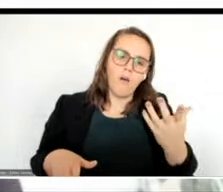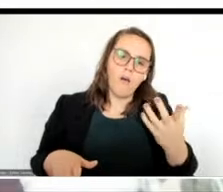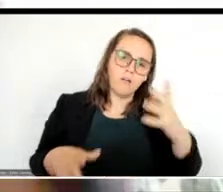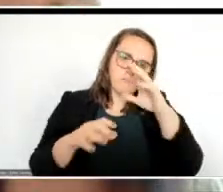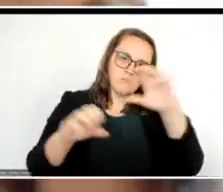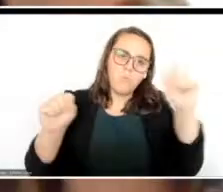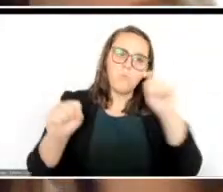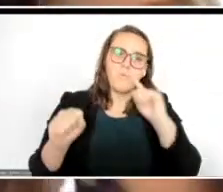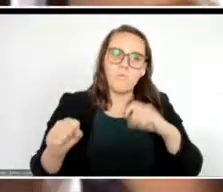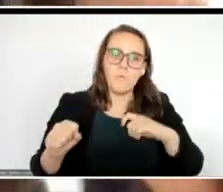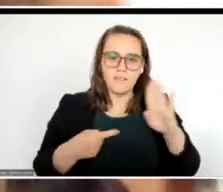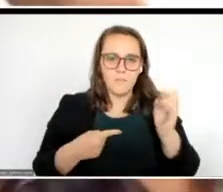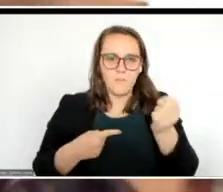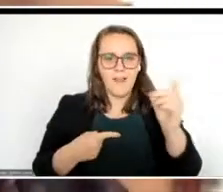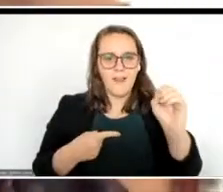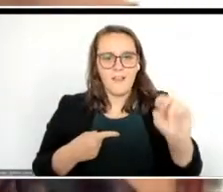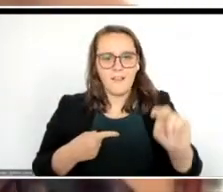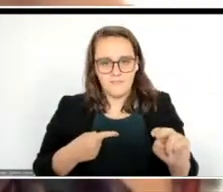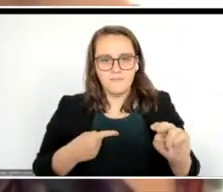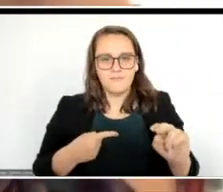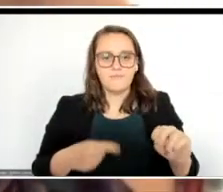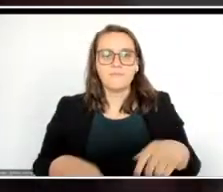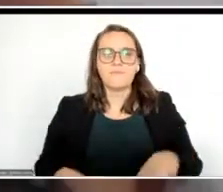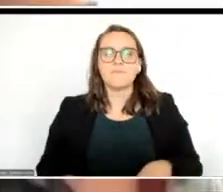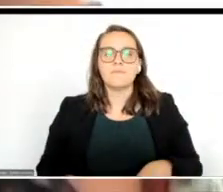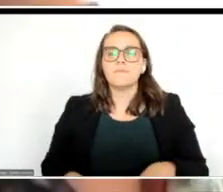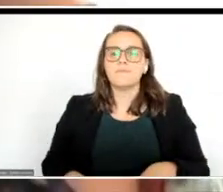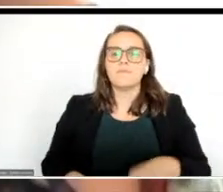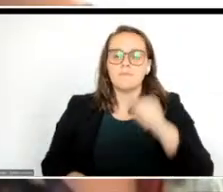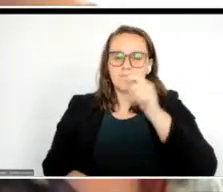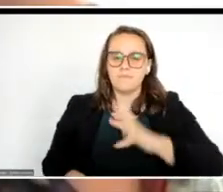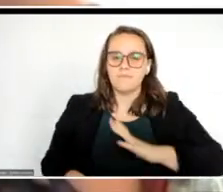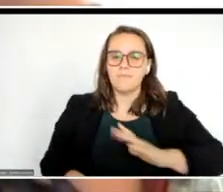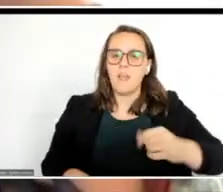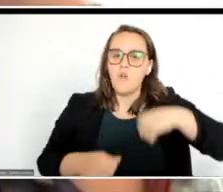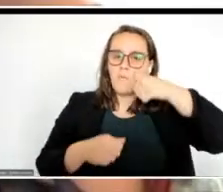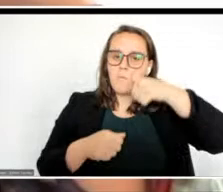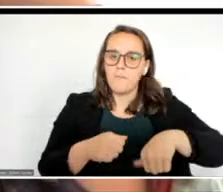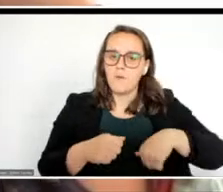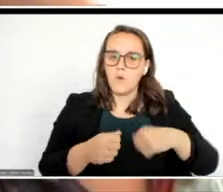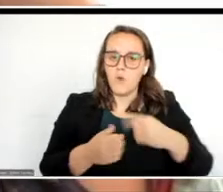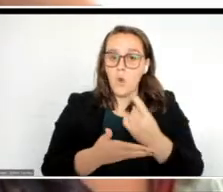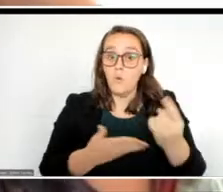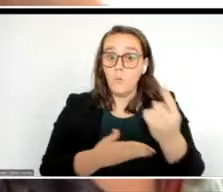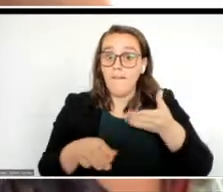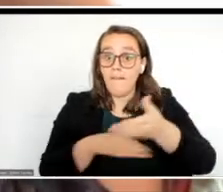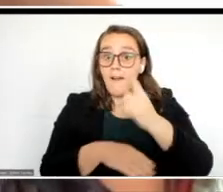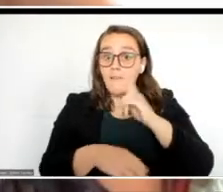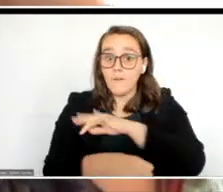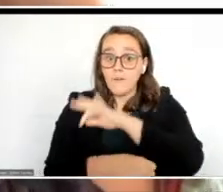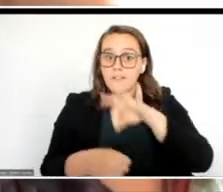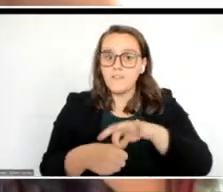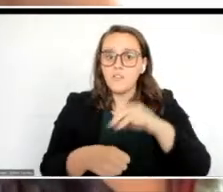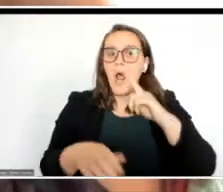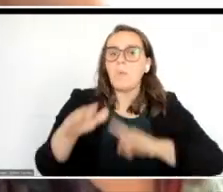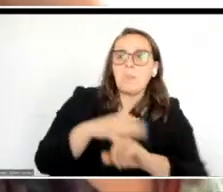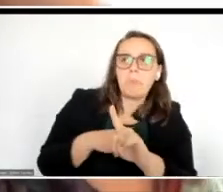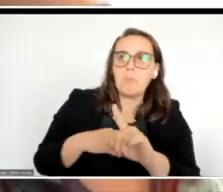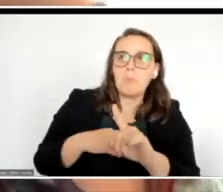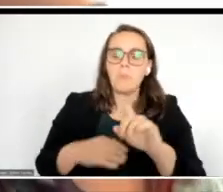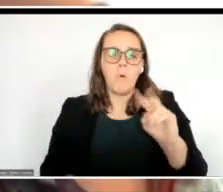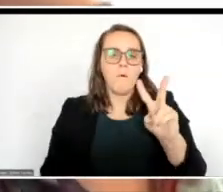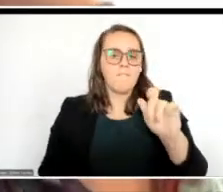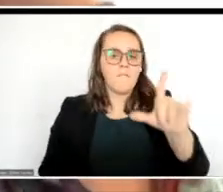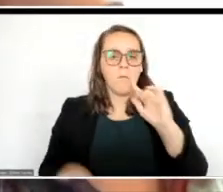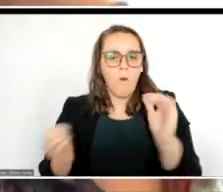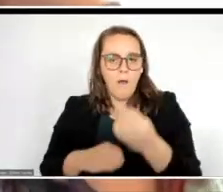I remember maybe a week after the election was called, I popped into the Oval just to like give the president the headlines and see how he